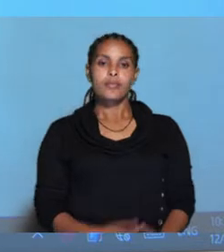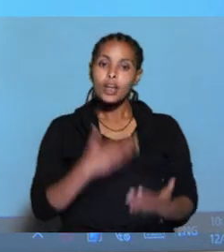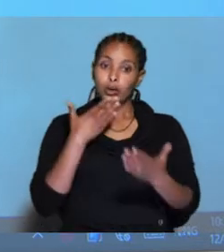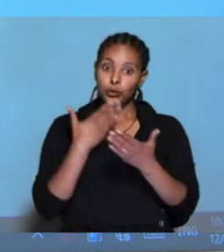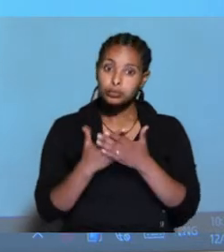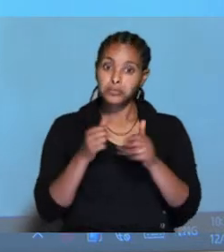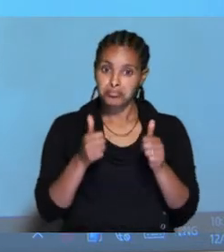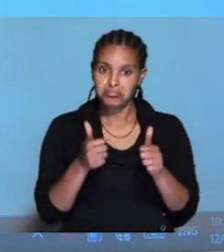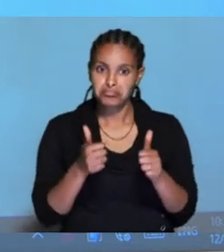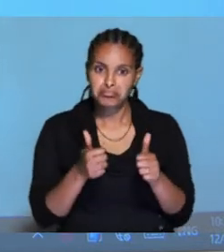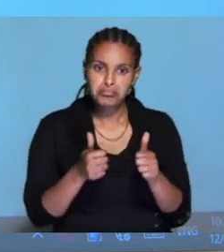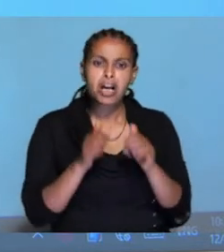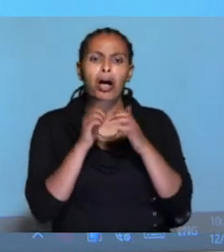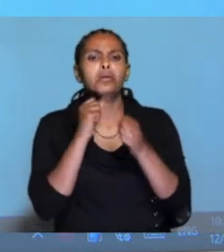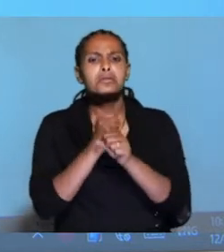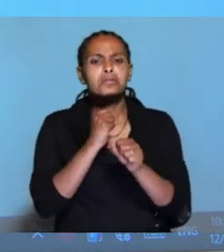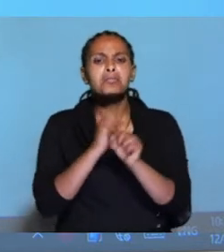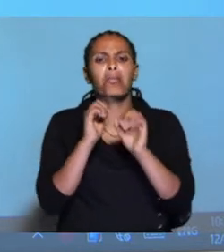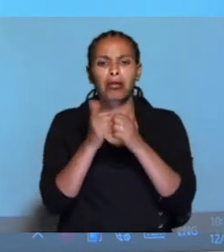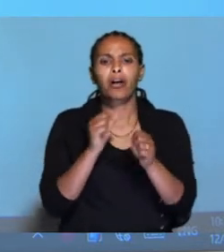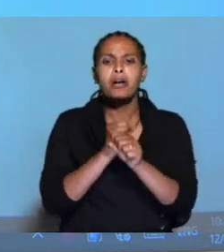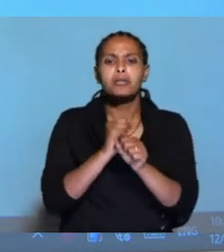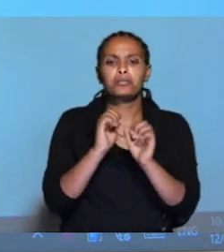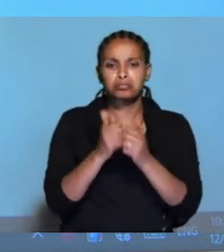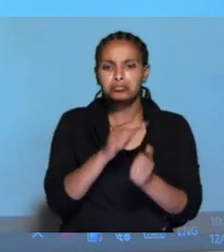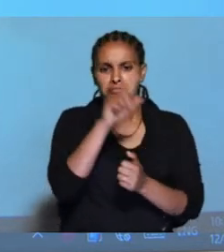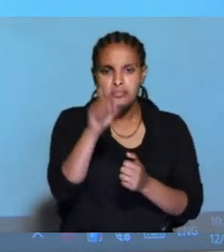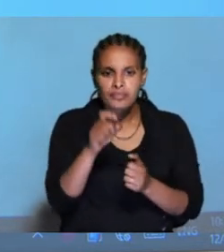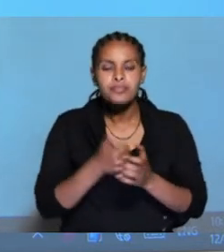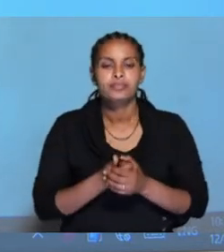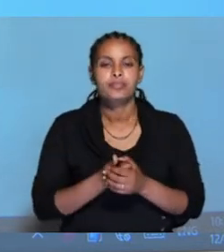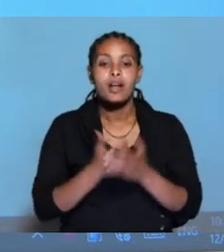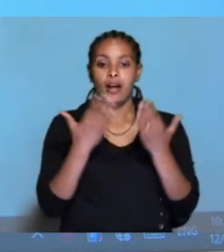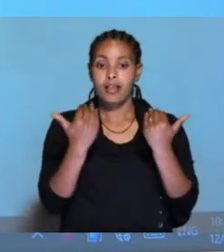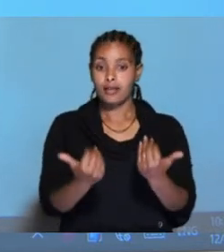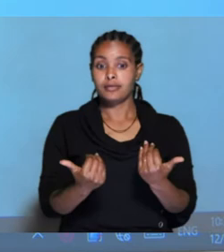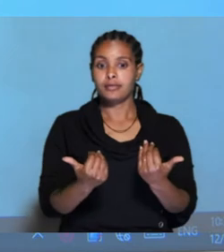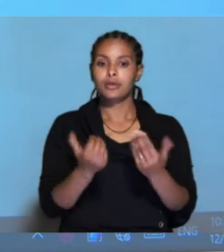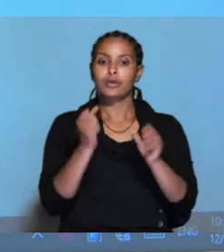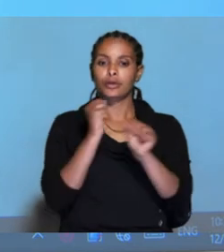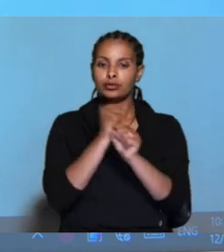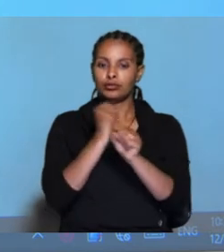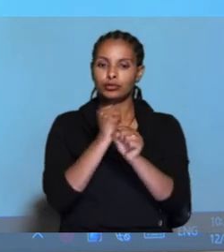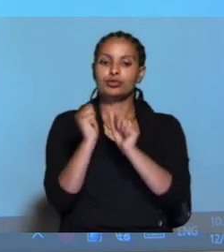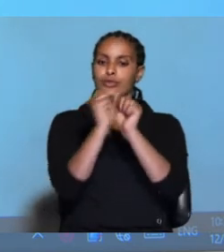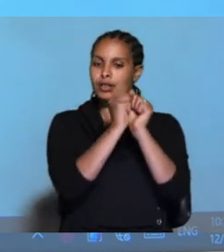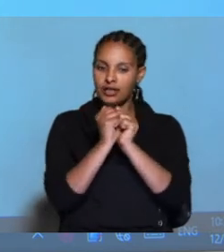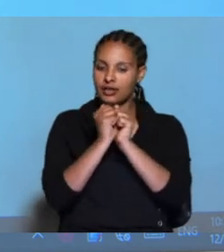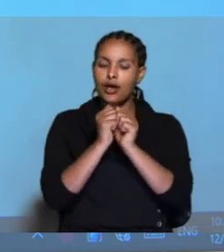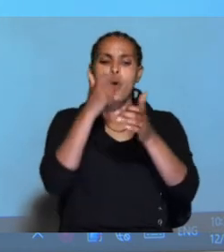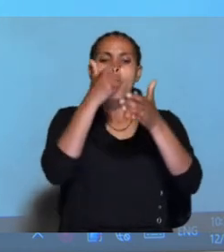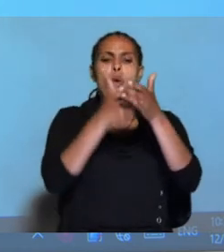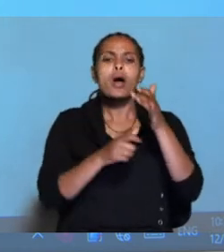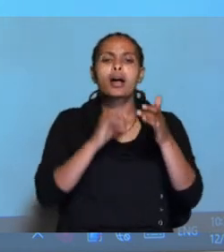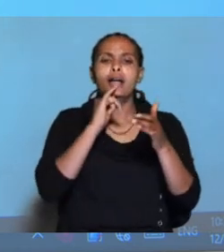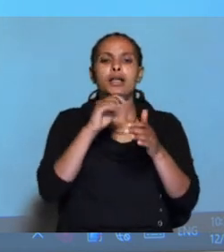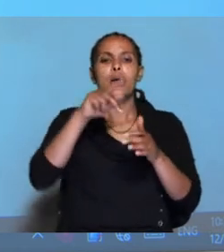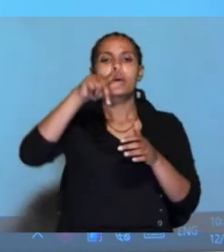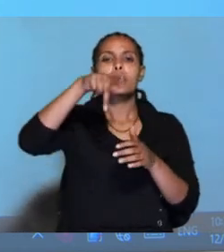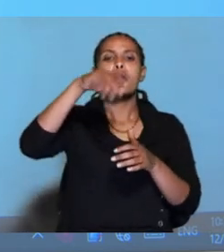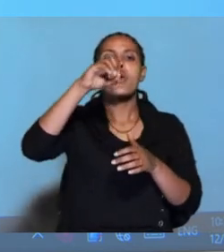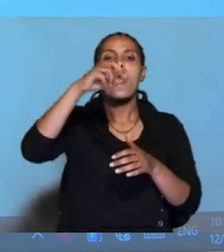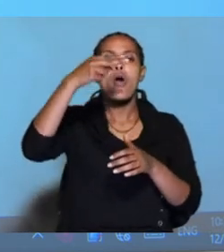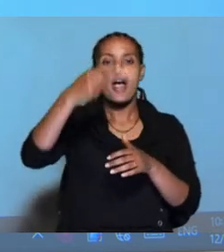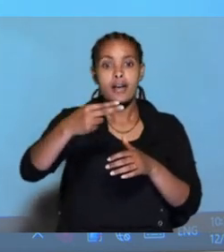Good. How did you do it? Let us do together. What is the